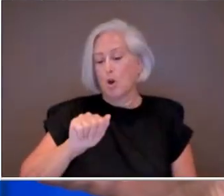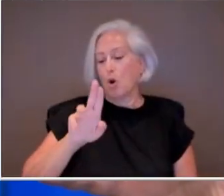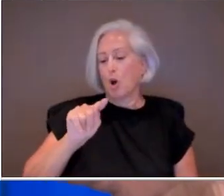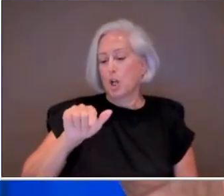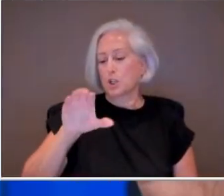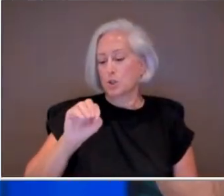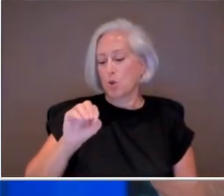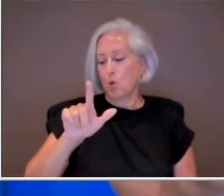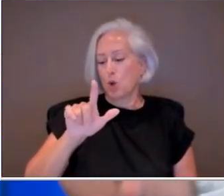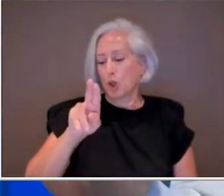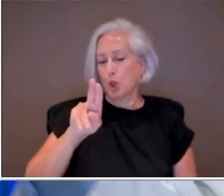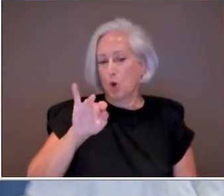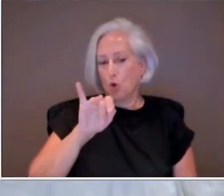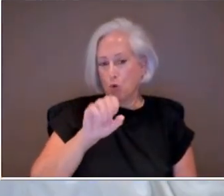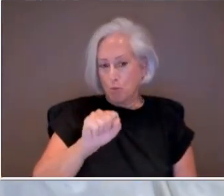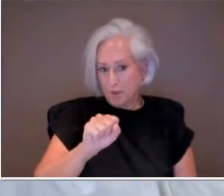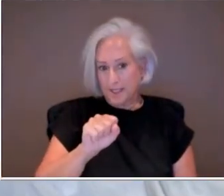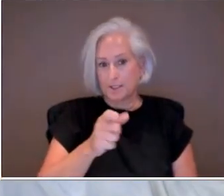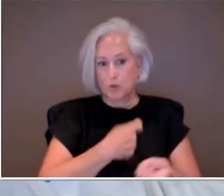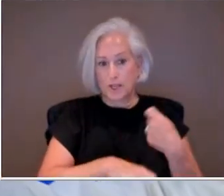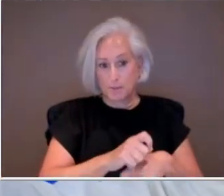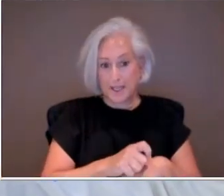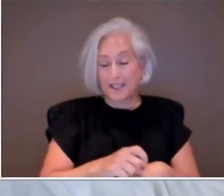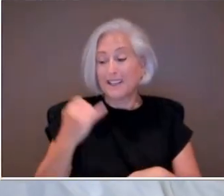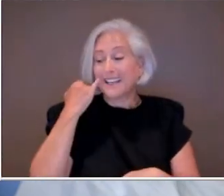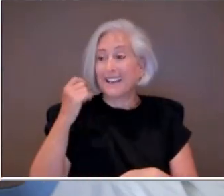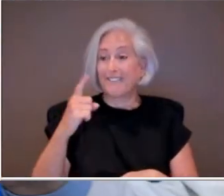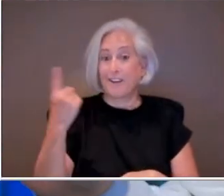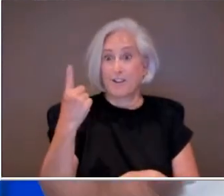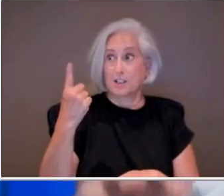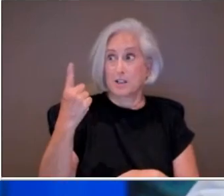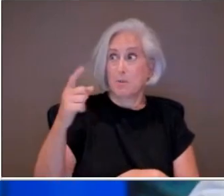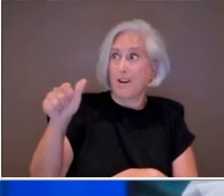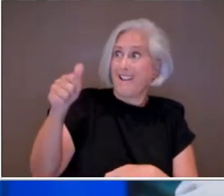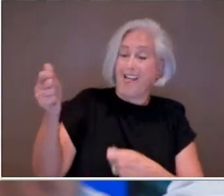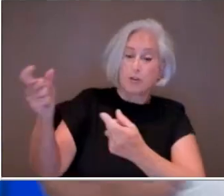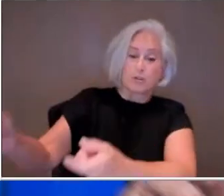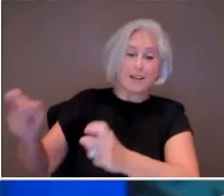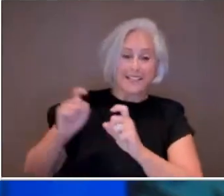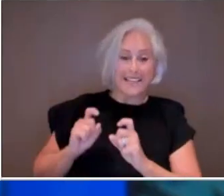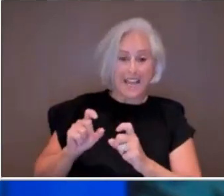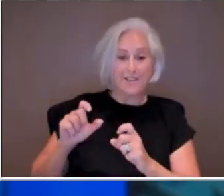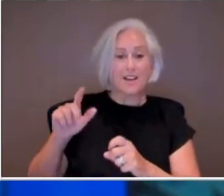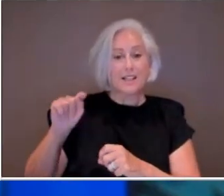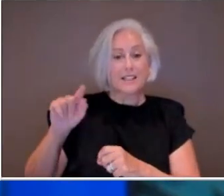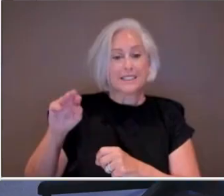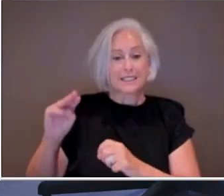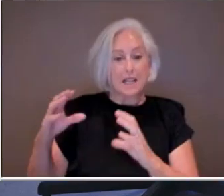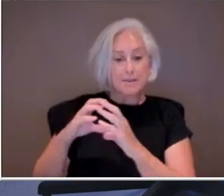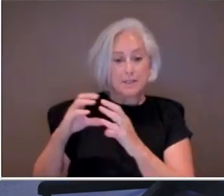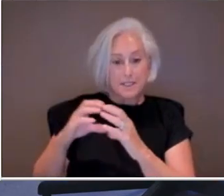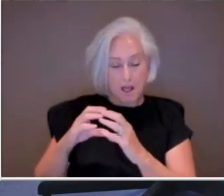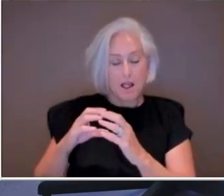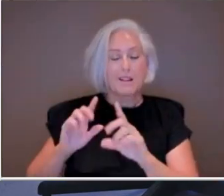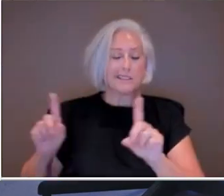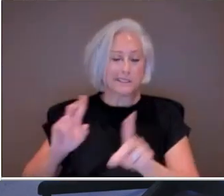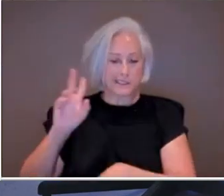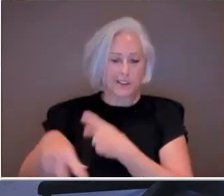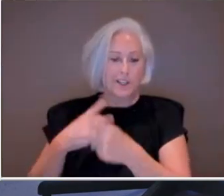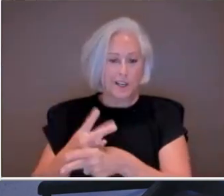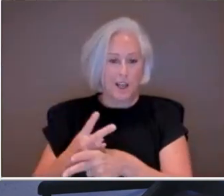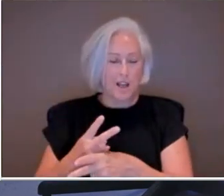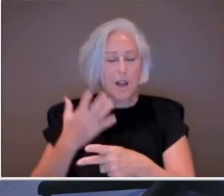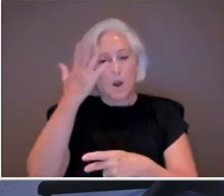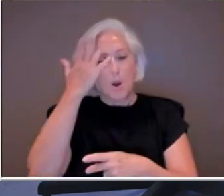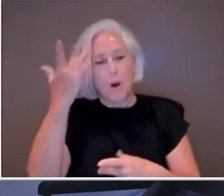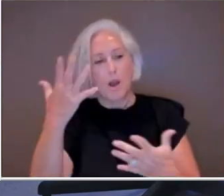allogenic transplant. So it's a different. We use her own stem cells because we just want her counts to recover faster. And is that was my next question,